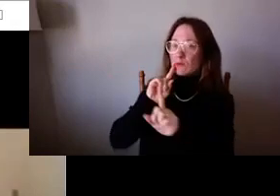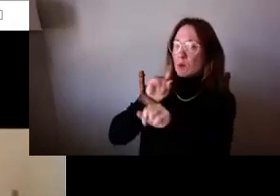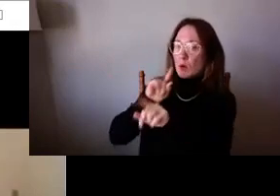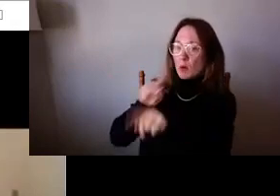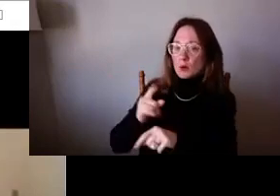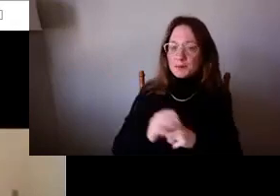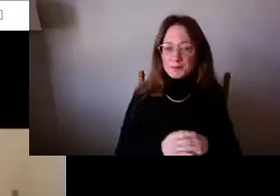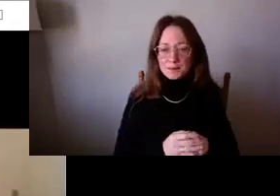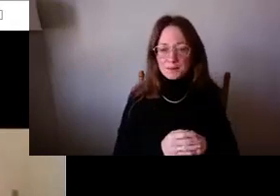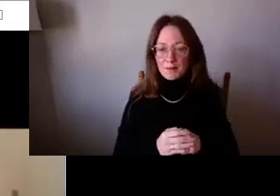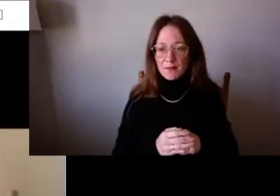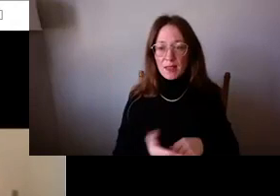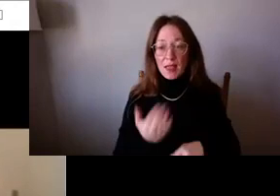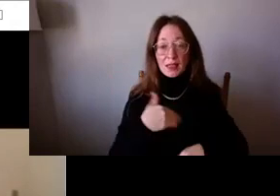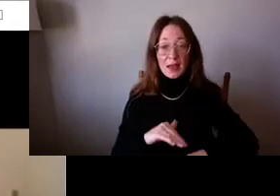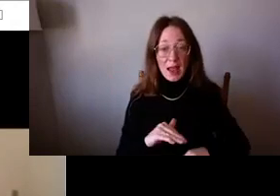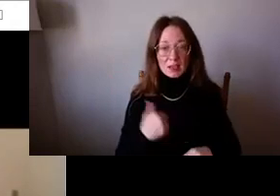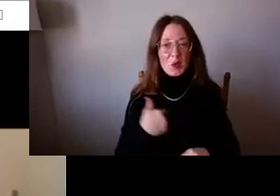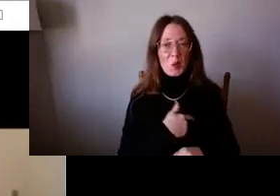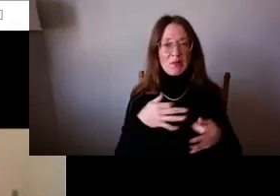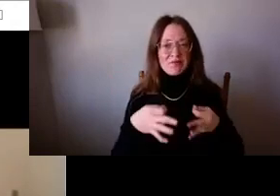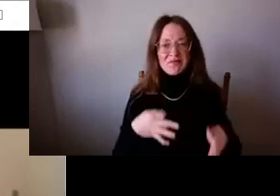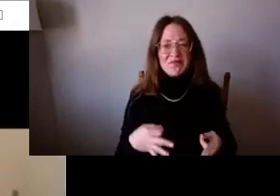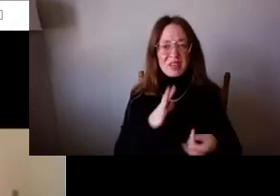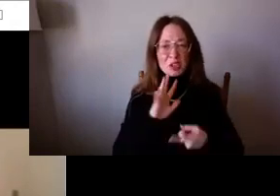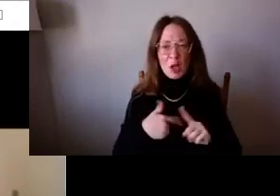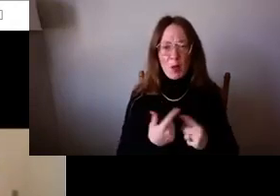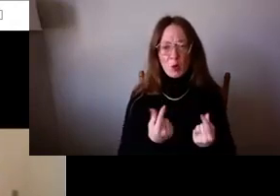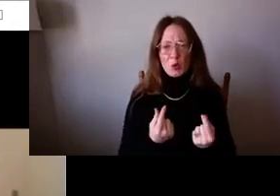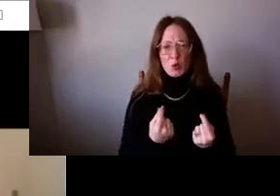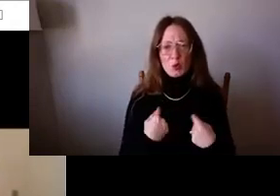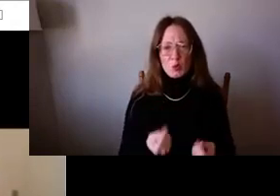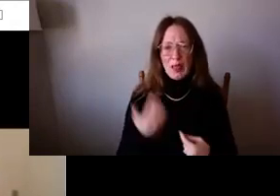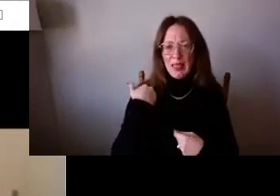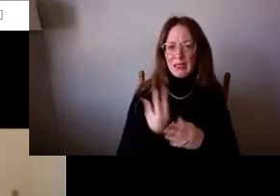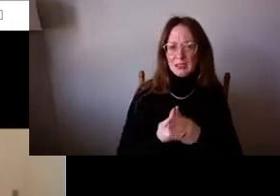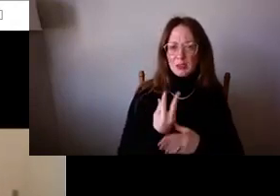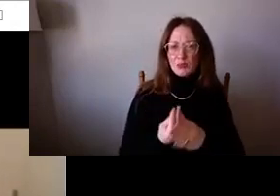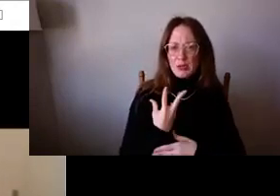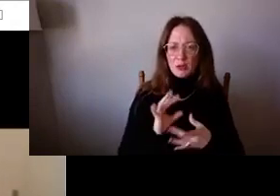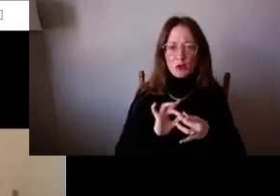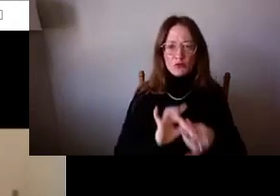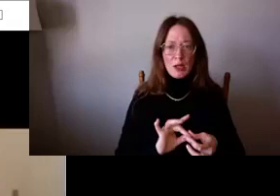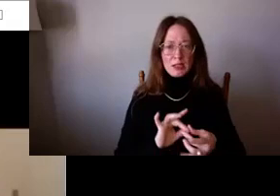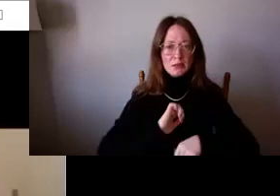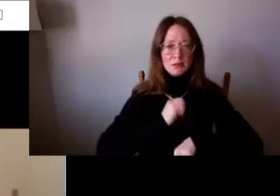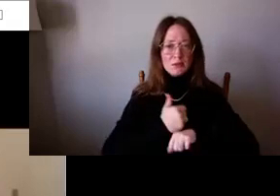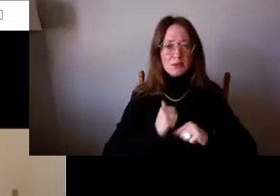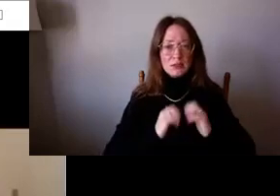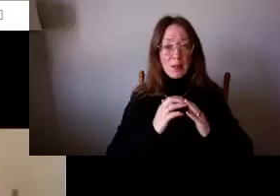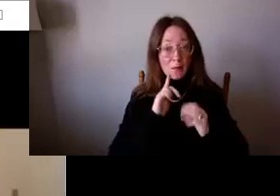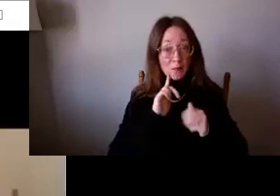slide, we lay out information about what we did last spring related to establishing, for the first